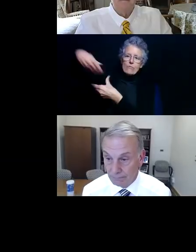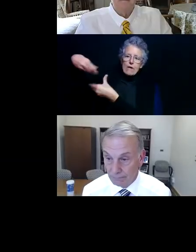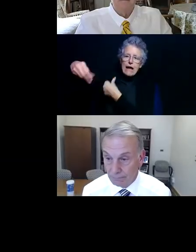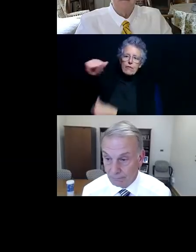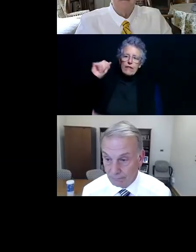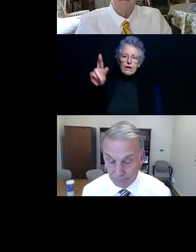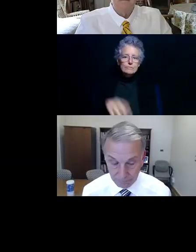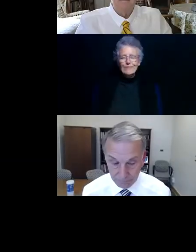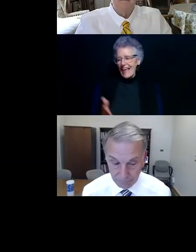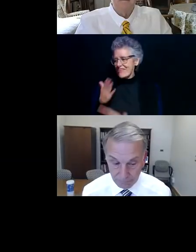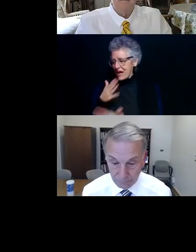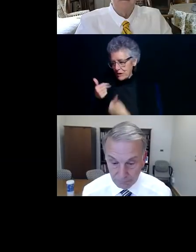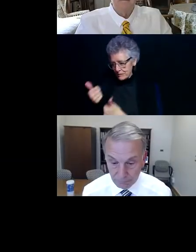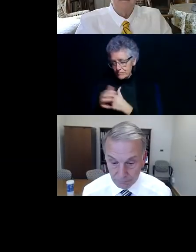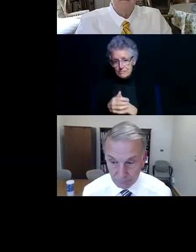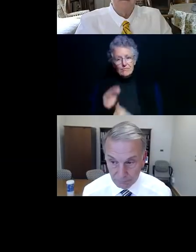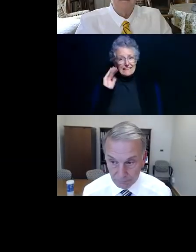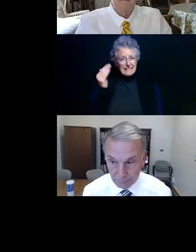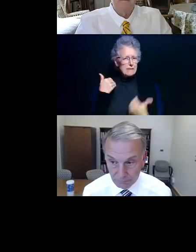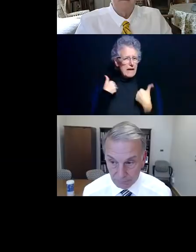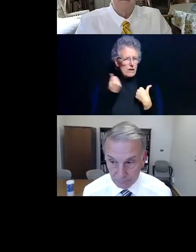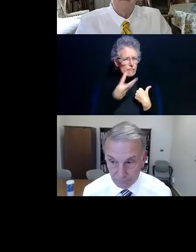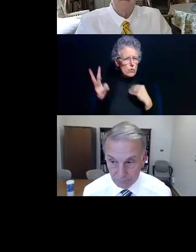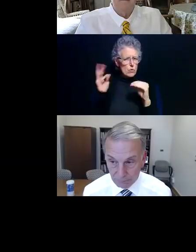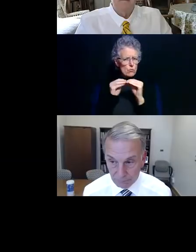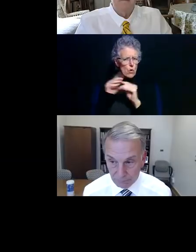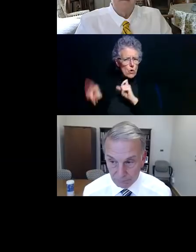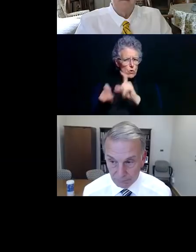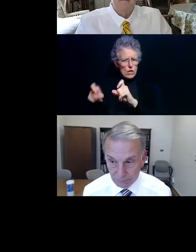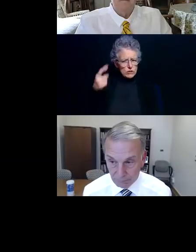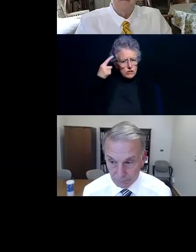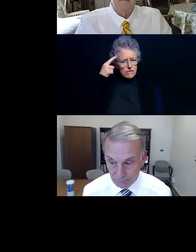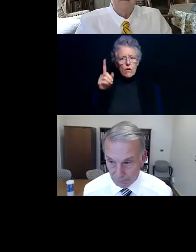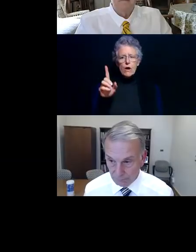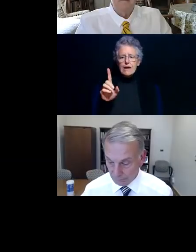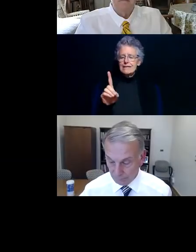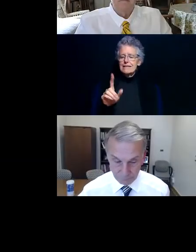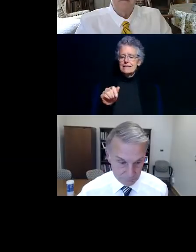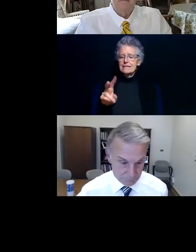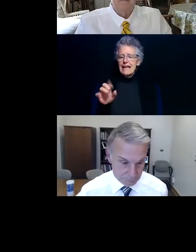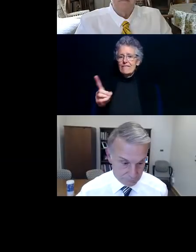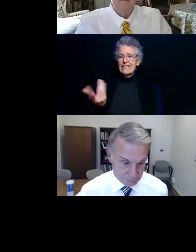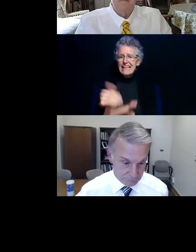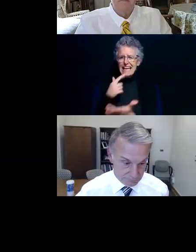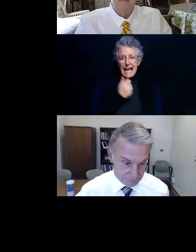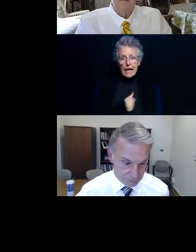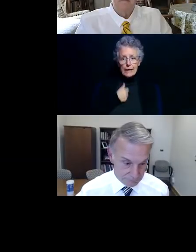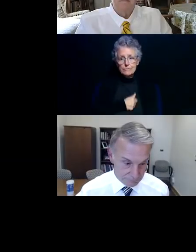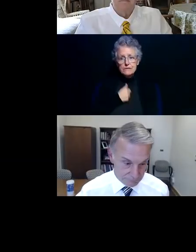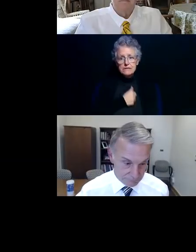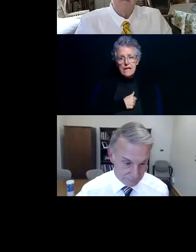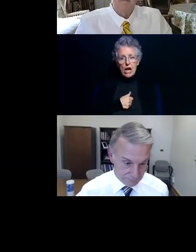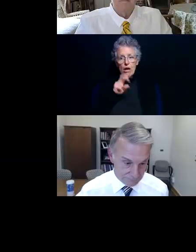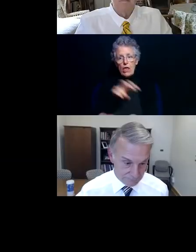Thank you. Looks like I've got a couple more questions for Dee then again, and I apologize for bouncing in and out like